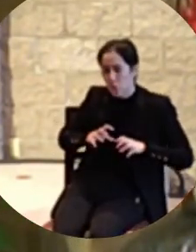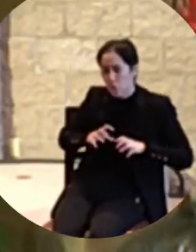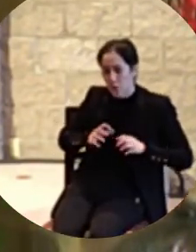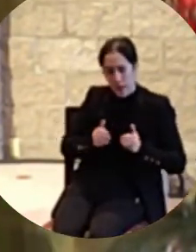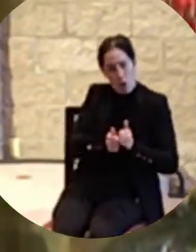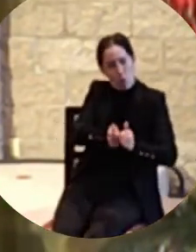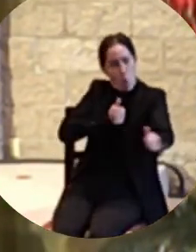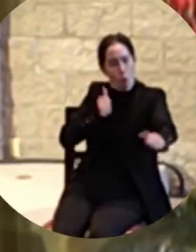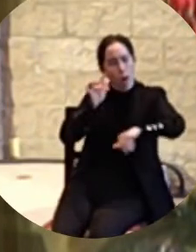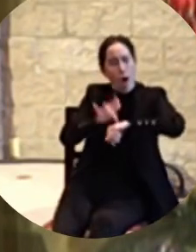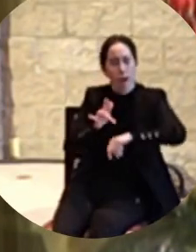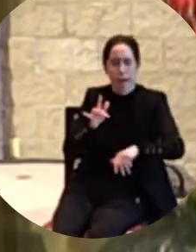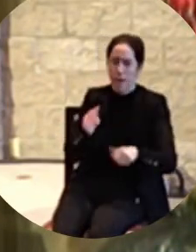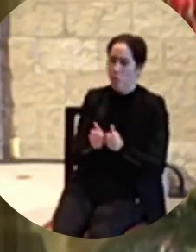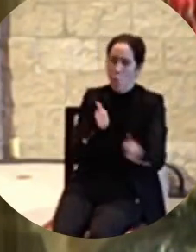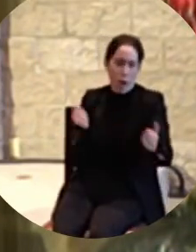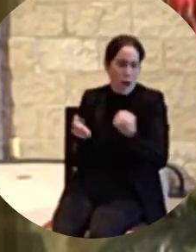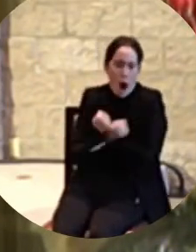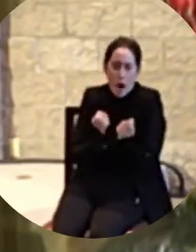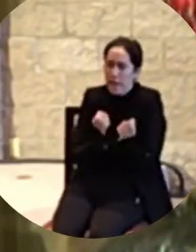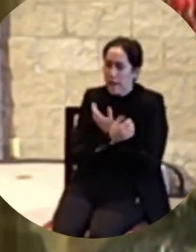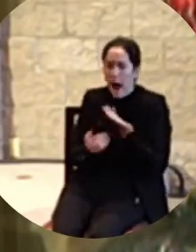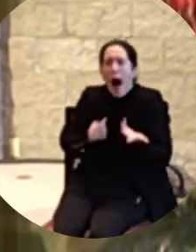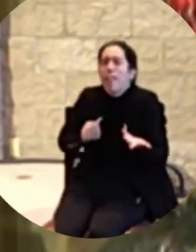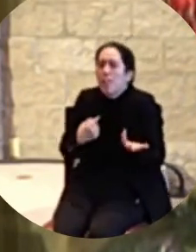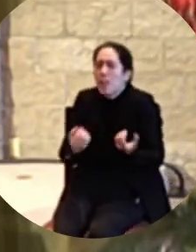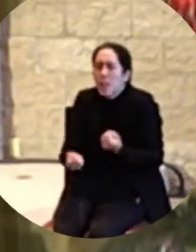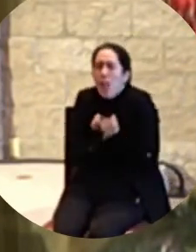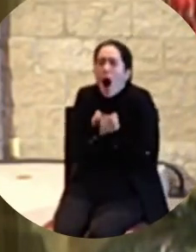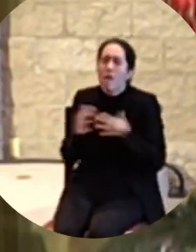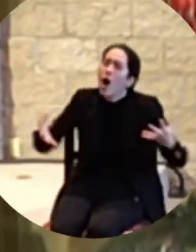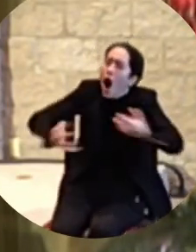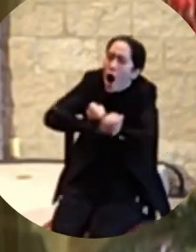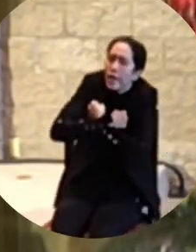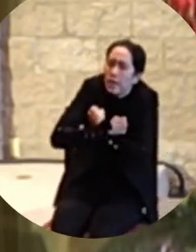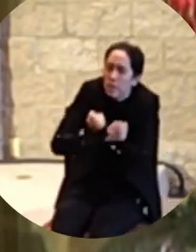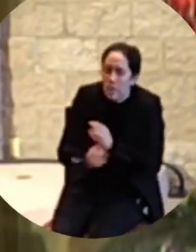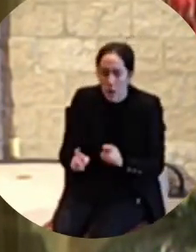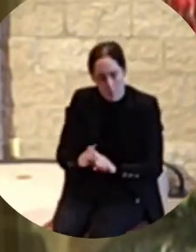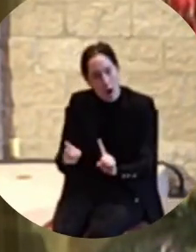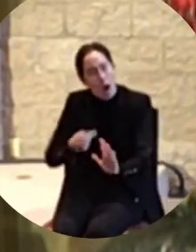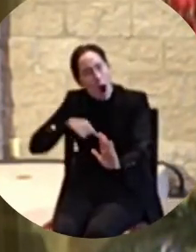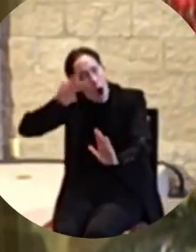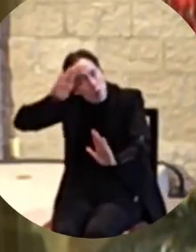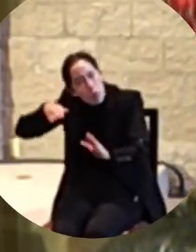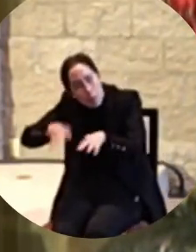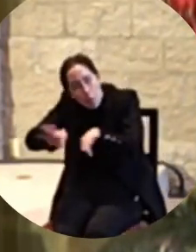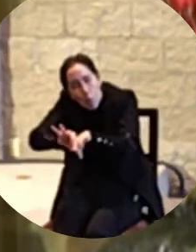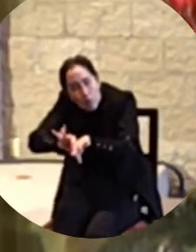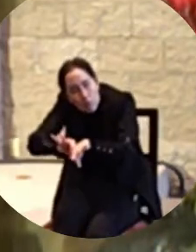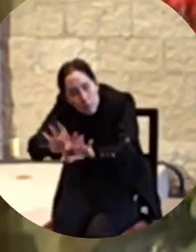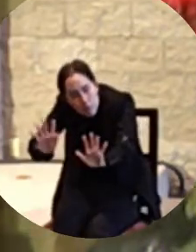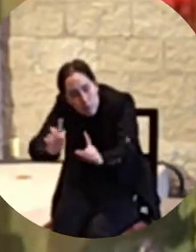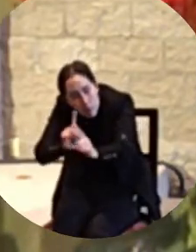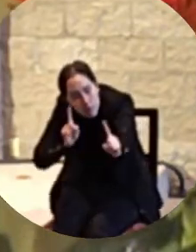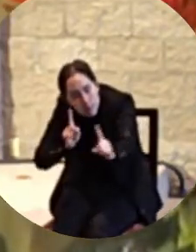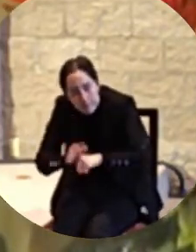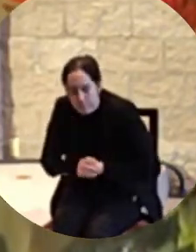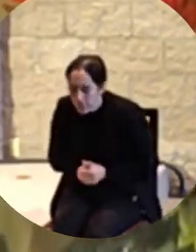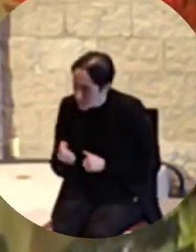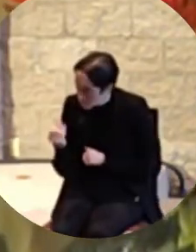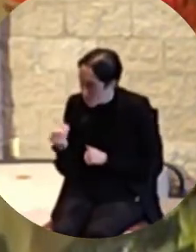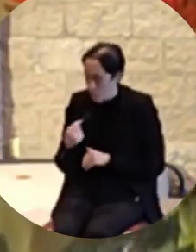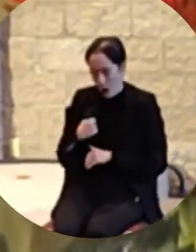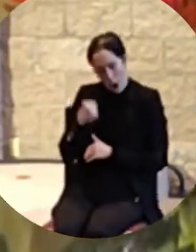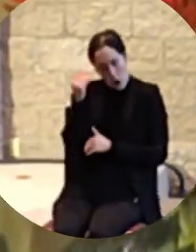hugger in the whole wide world, but I know how important it is. So I know that if I